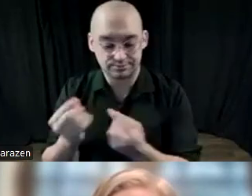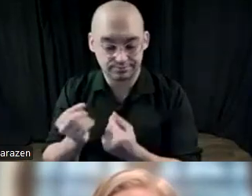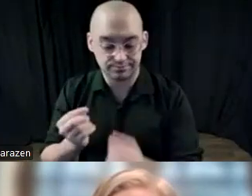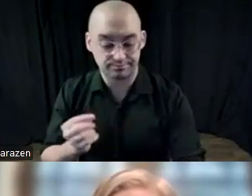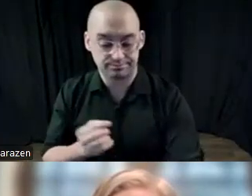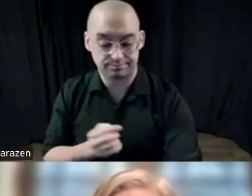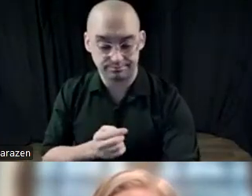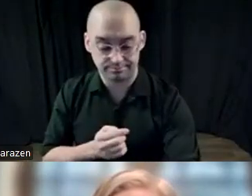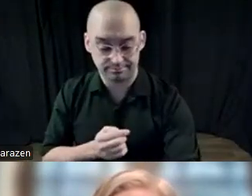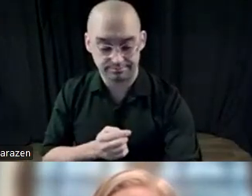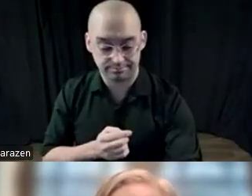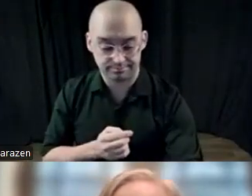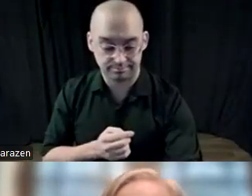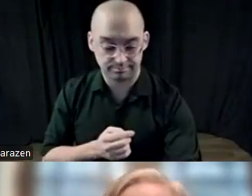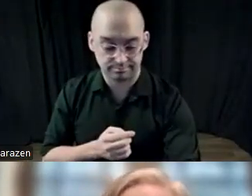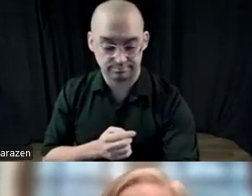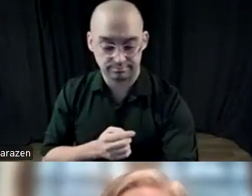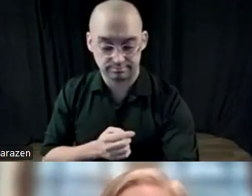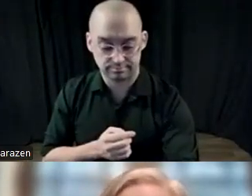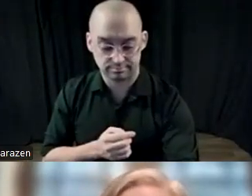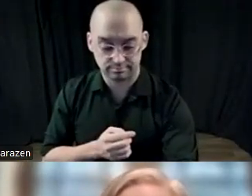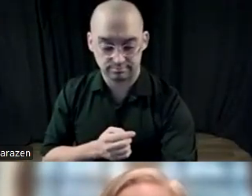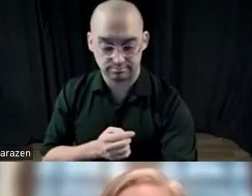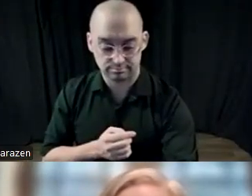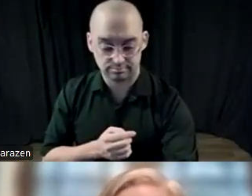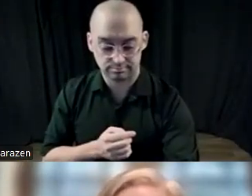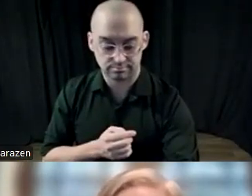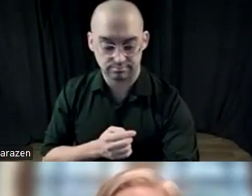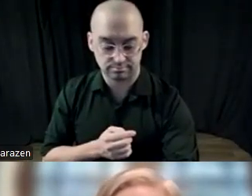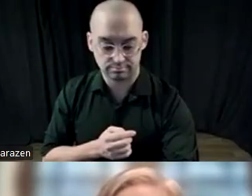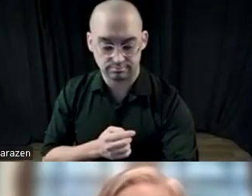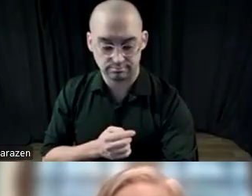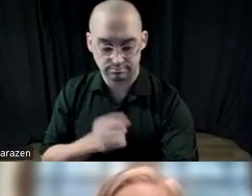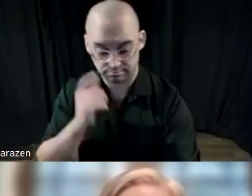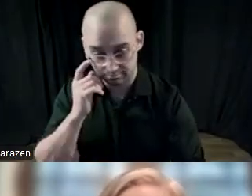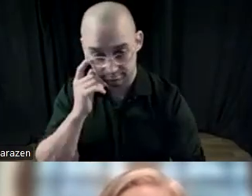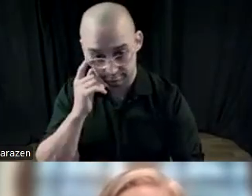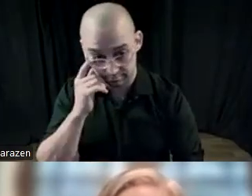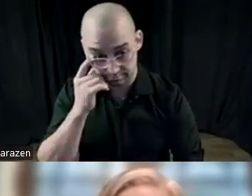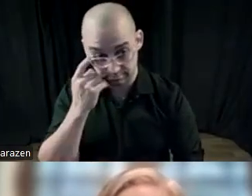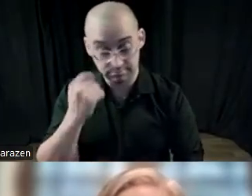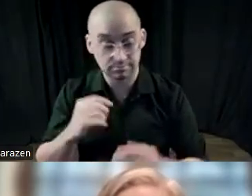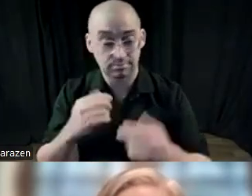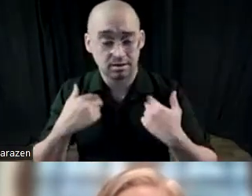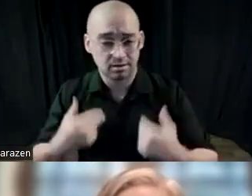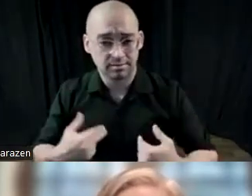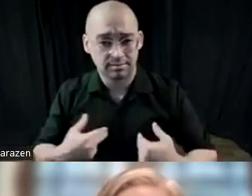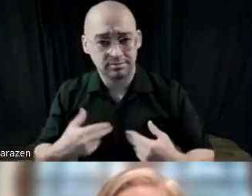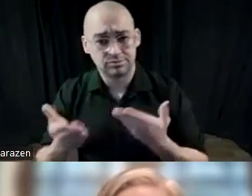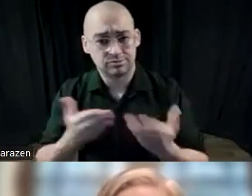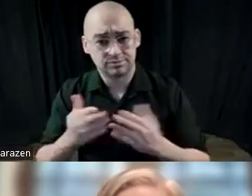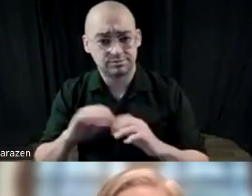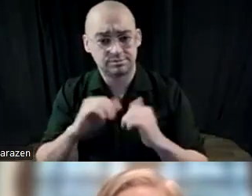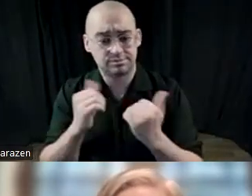closely monitoring everything as a Health and Human Services agency across the Newsom